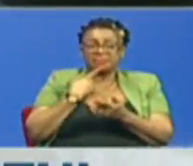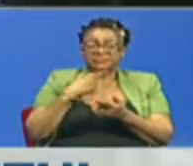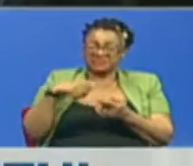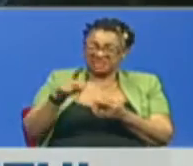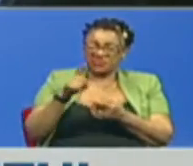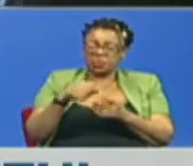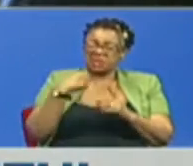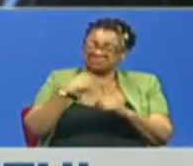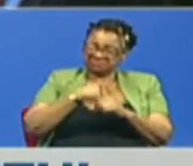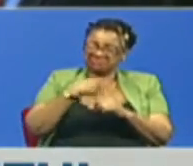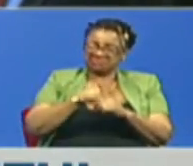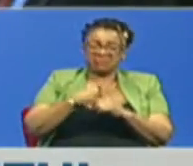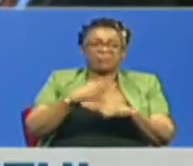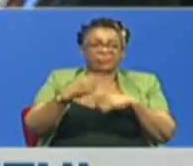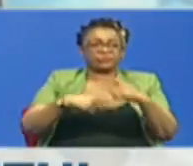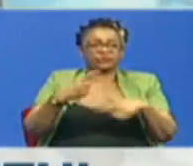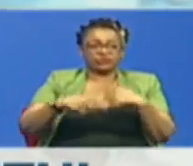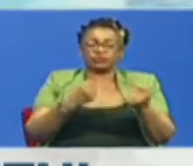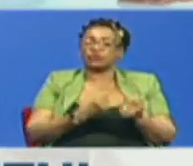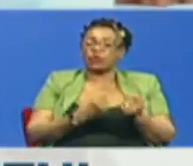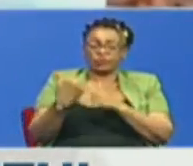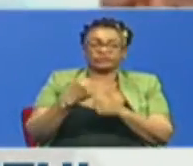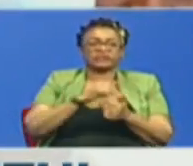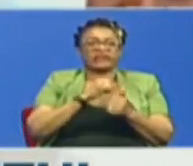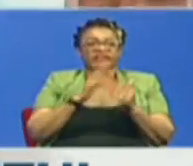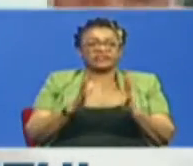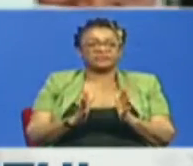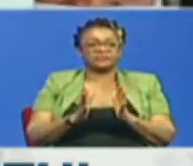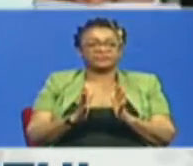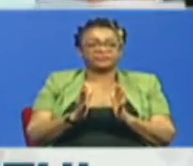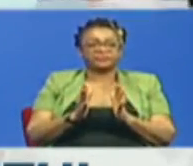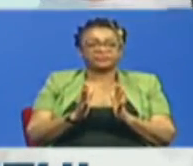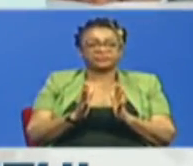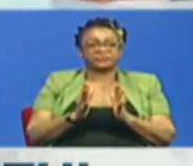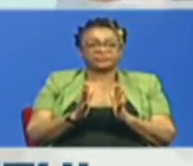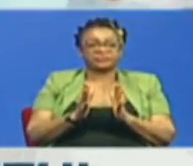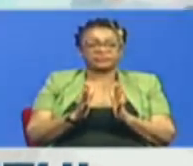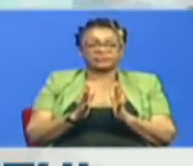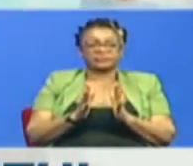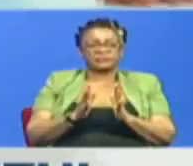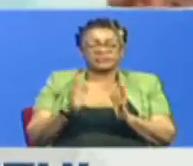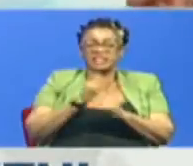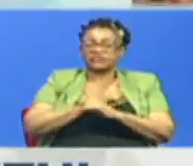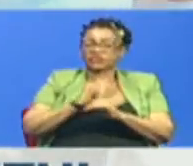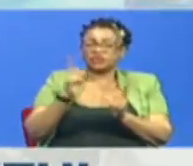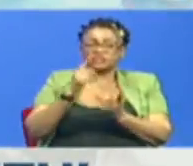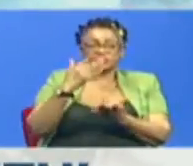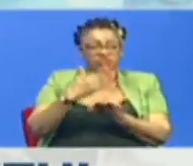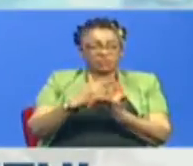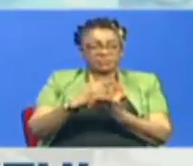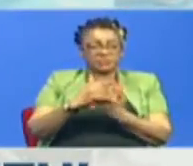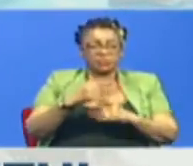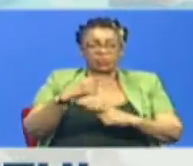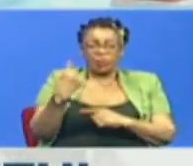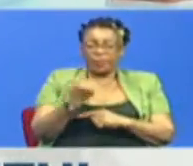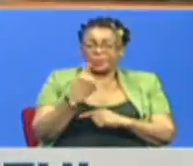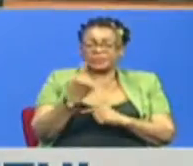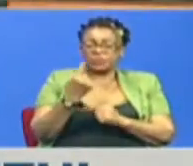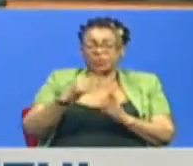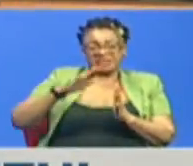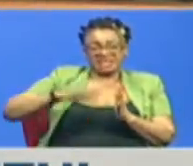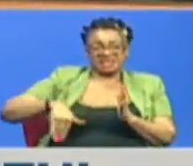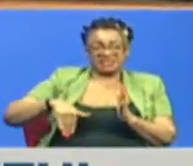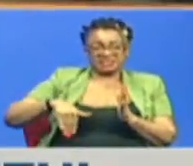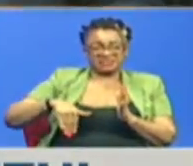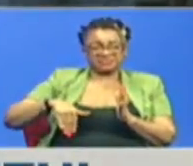in the quest to oust the governor. It is not stopped. It is just going to be delayed. This